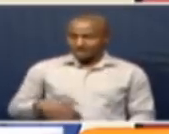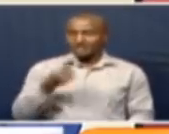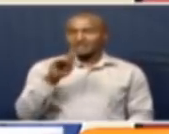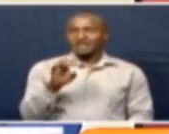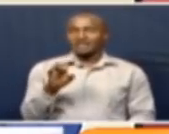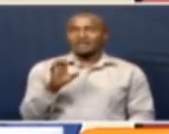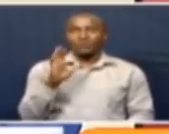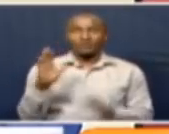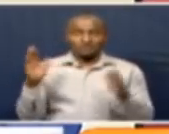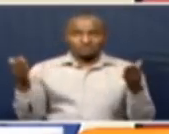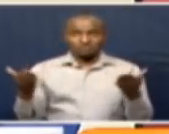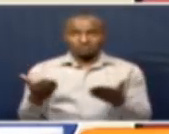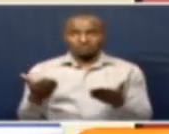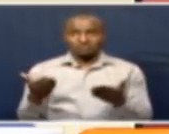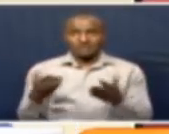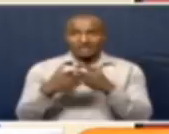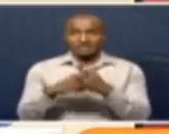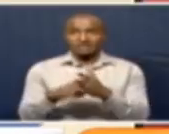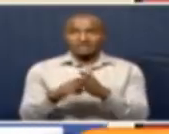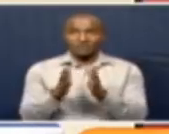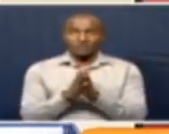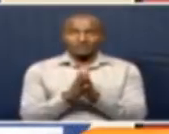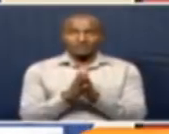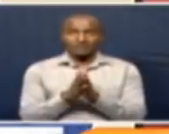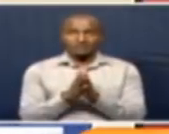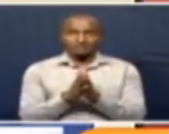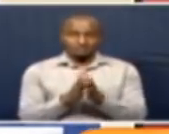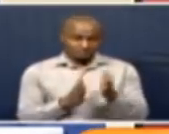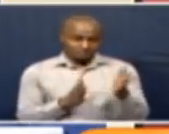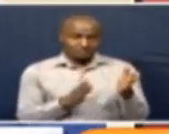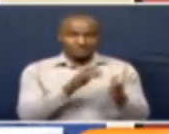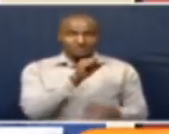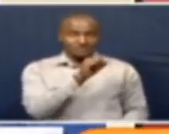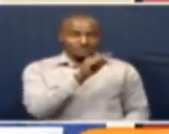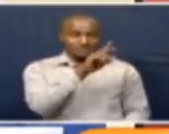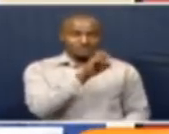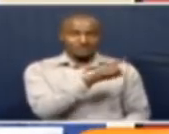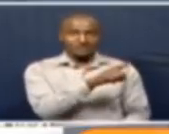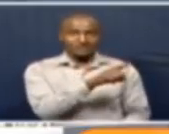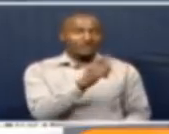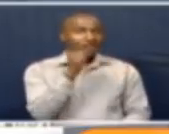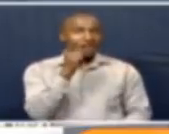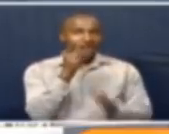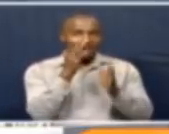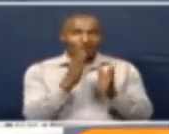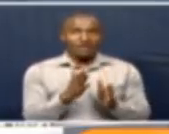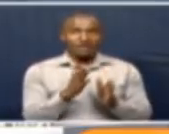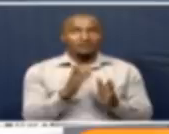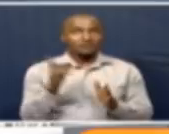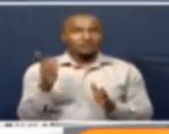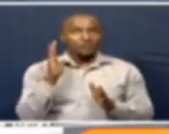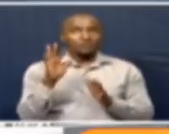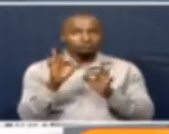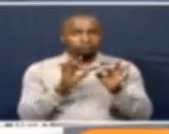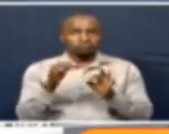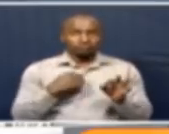in studio this evening, starting on this end with Steve Ogola, who is a lawyer. He'll be talking to us about